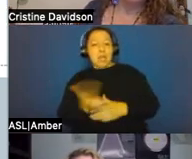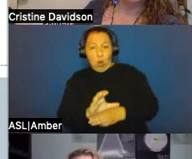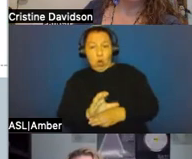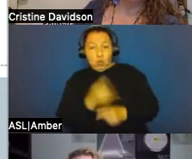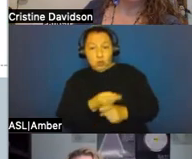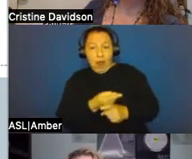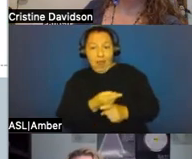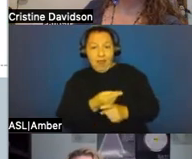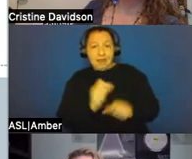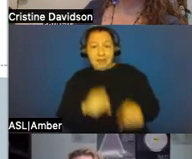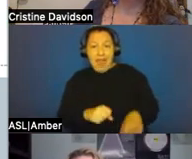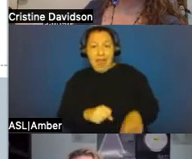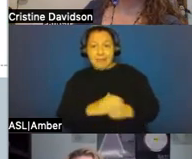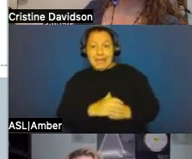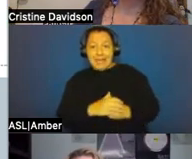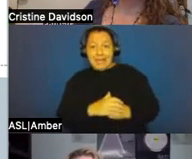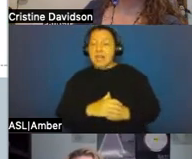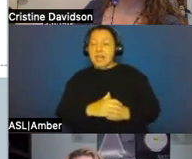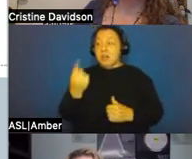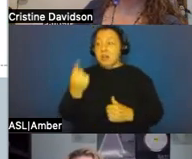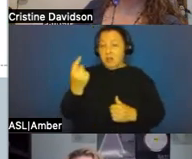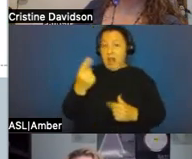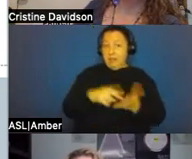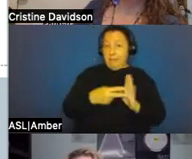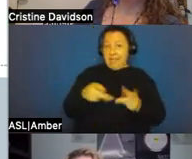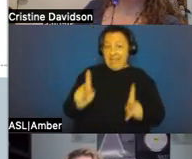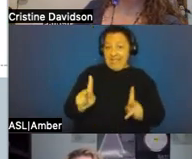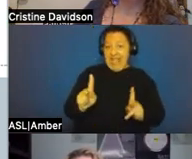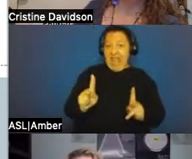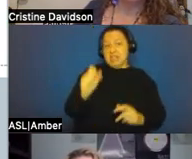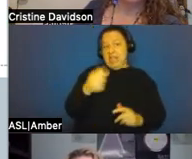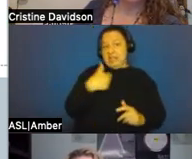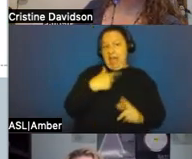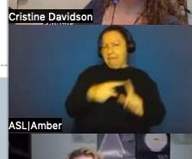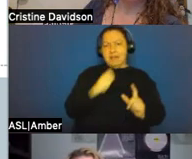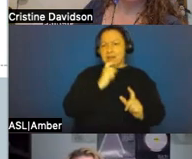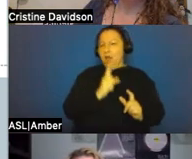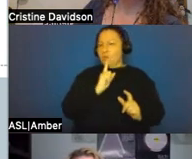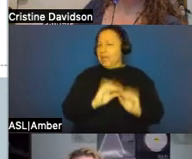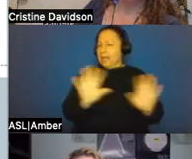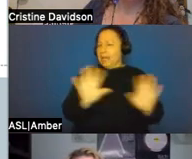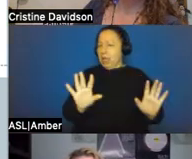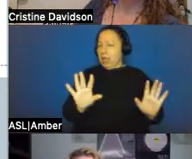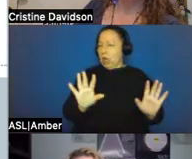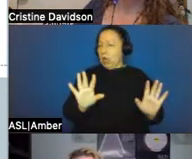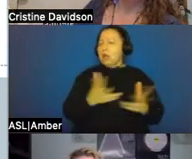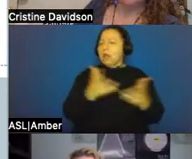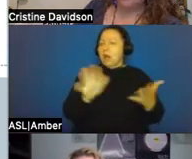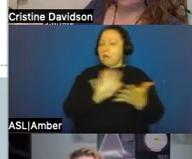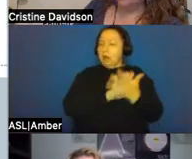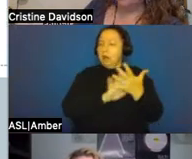can be. So consent is consent, but that's not black and white. There's a lot of gray in that middle. You know what I